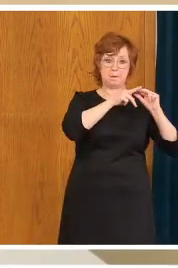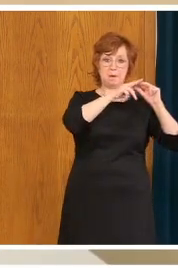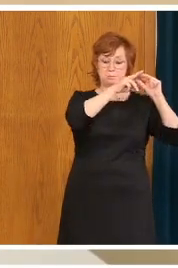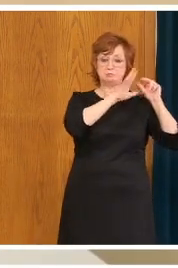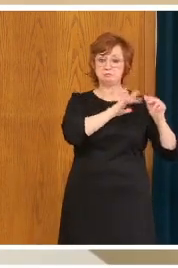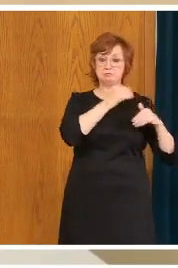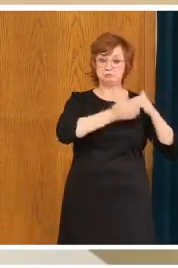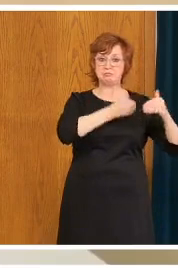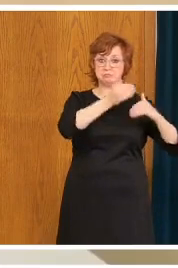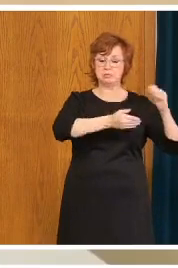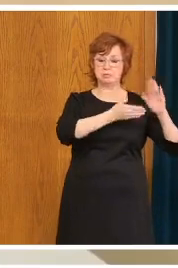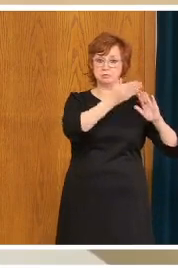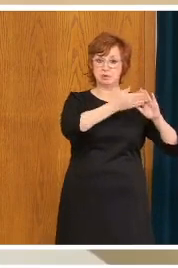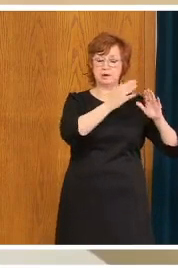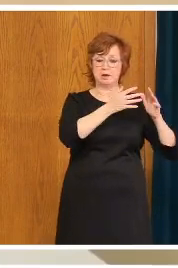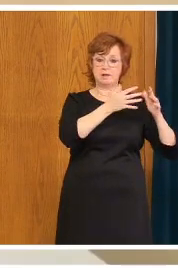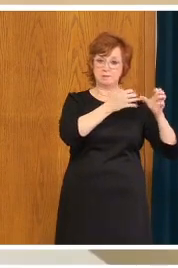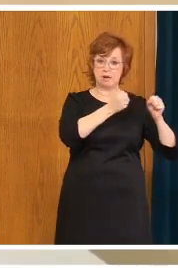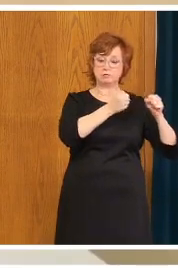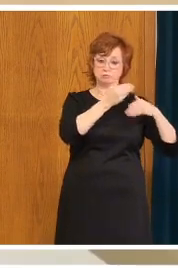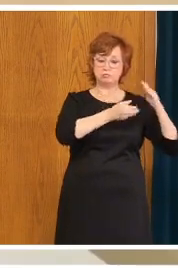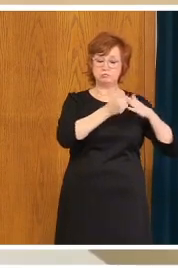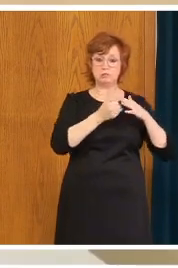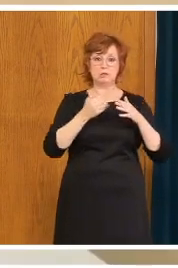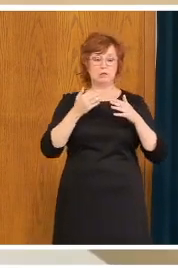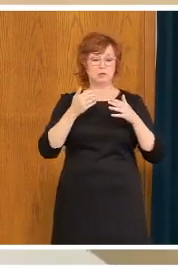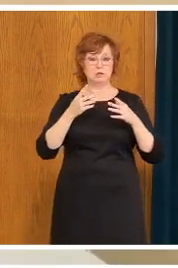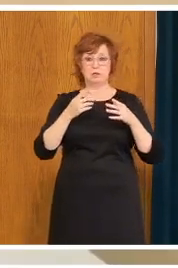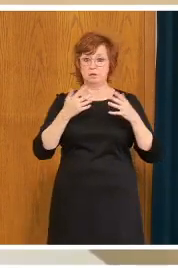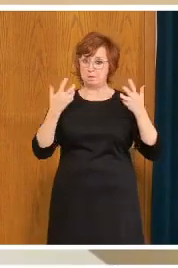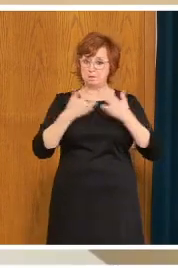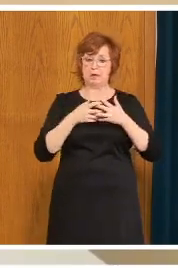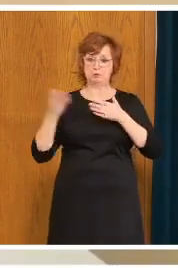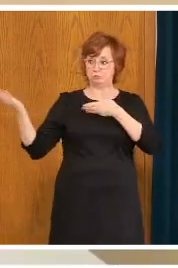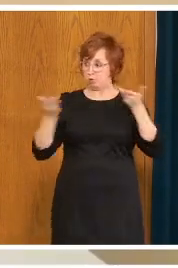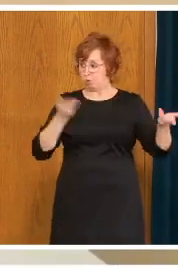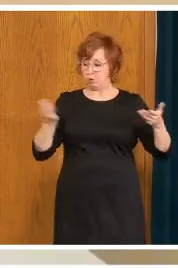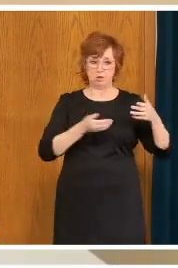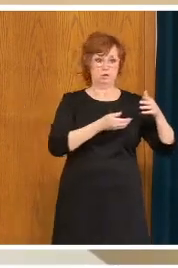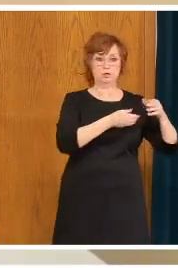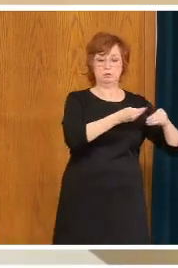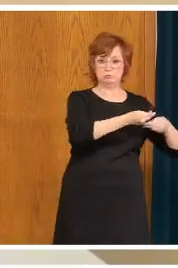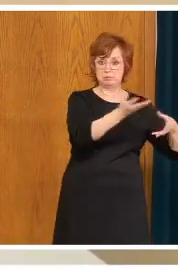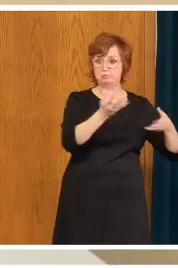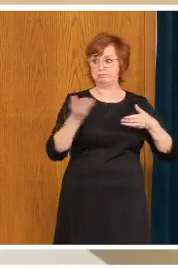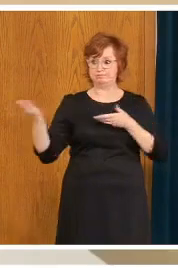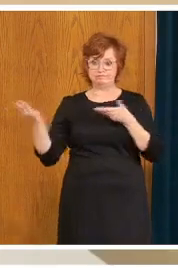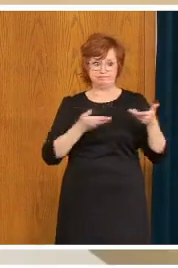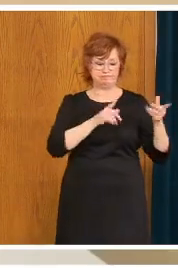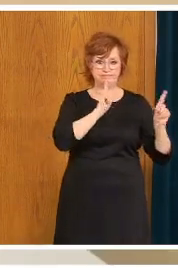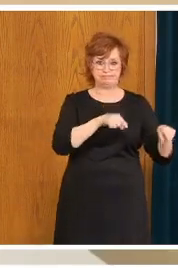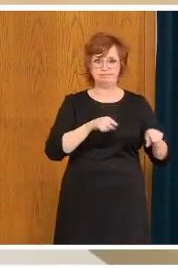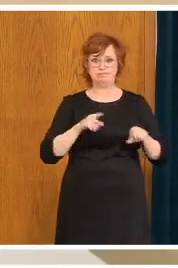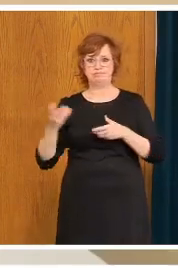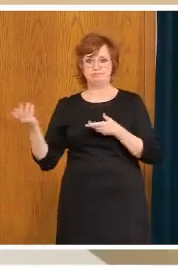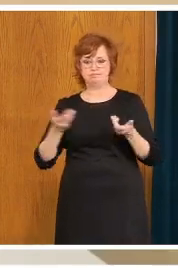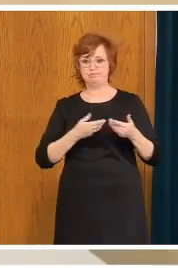pace as much as supplies allow, we still have to remain cautious because we can't the